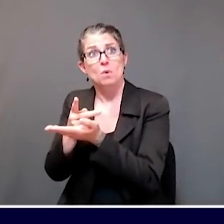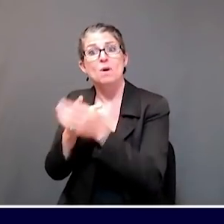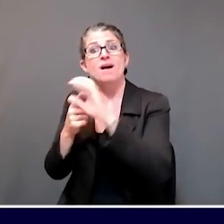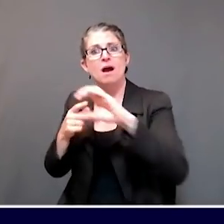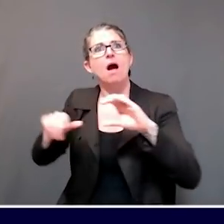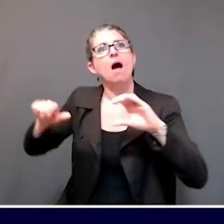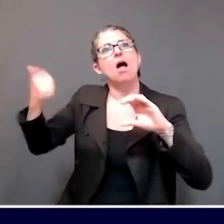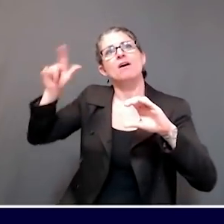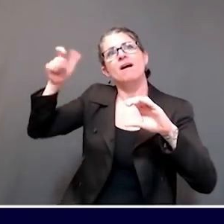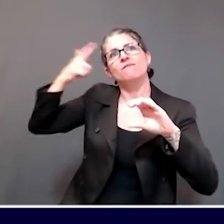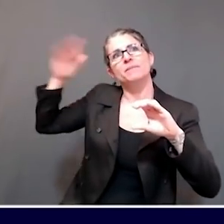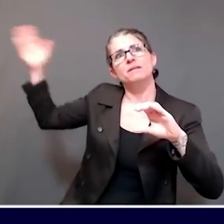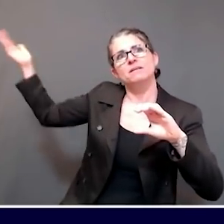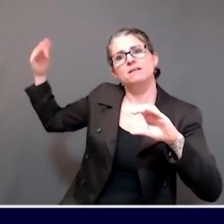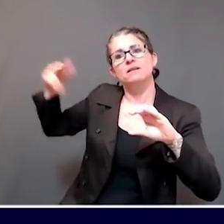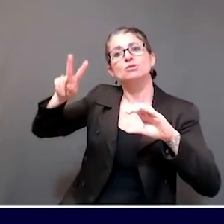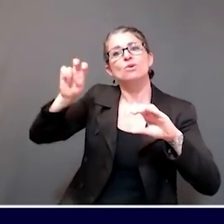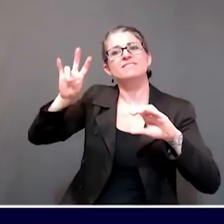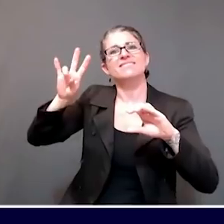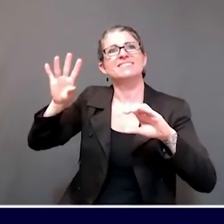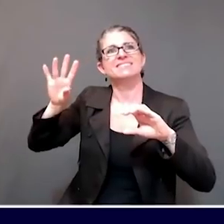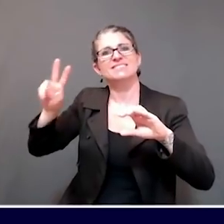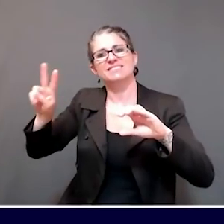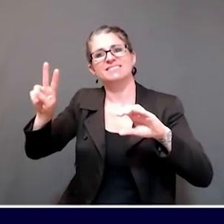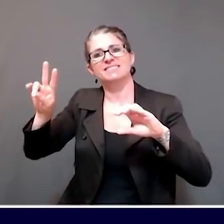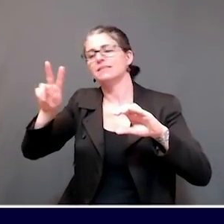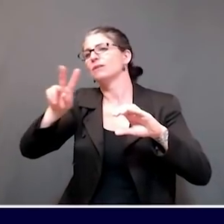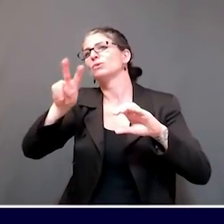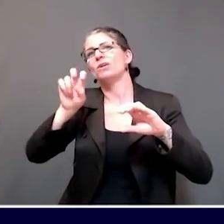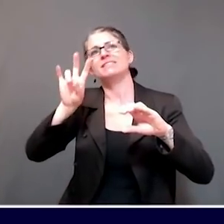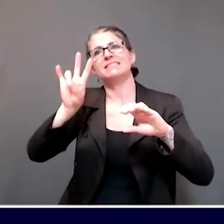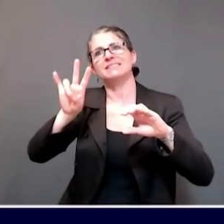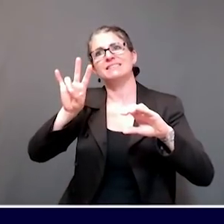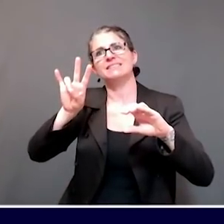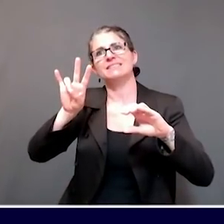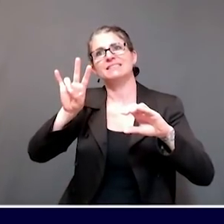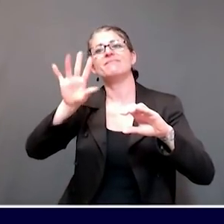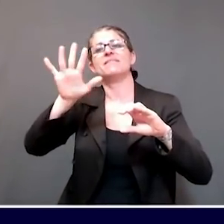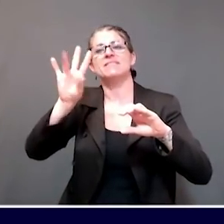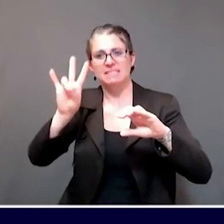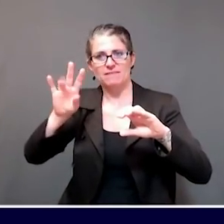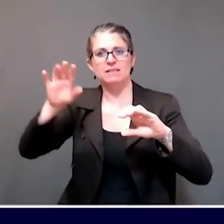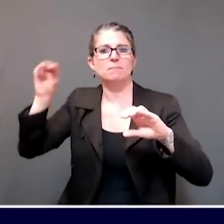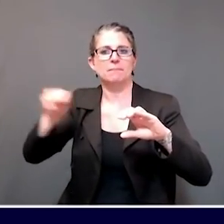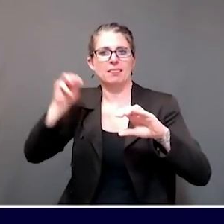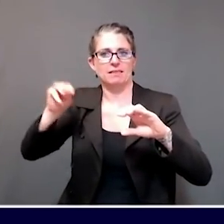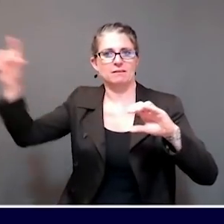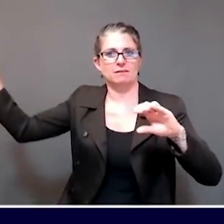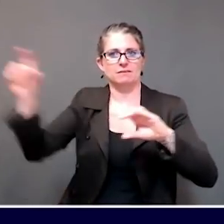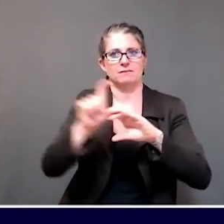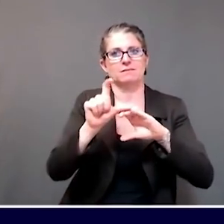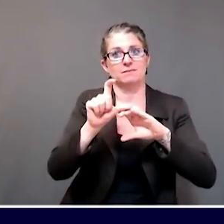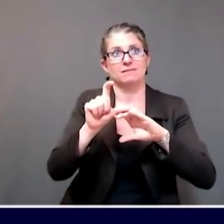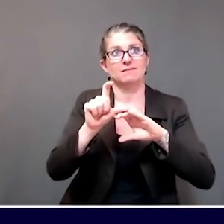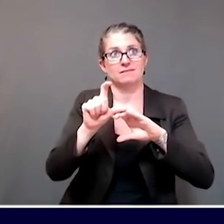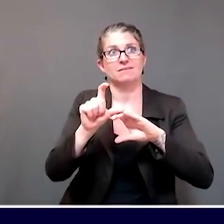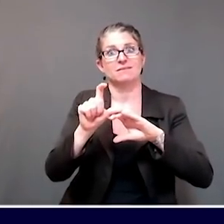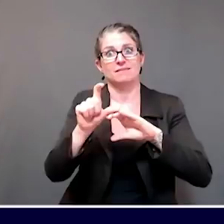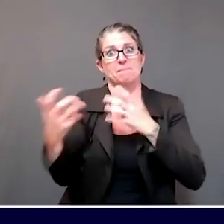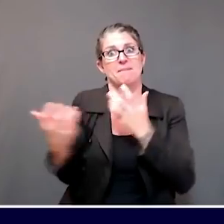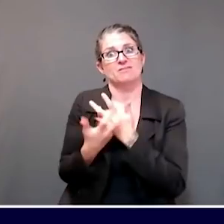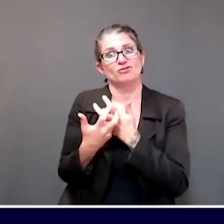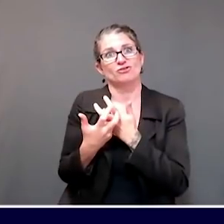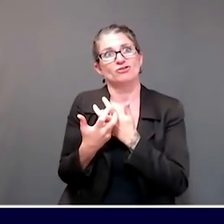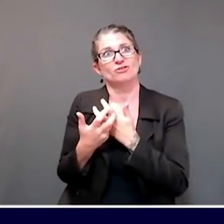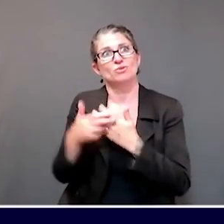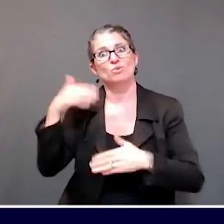funds for shovel-ready projects, all ready to go. We need these jobs. These are good-paying